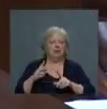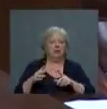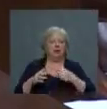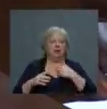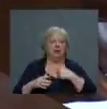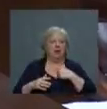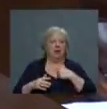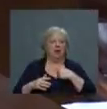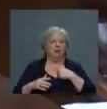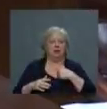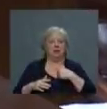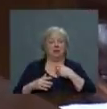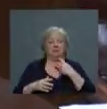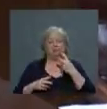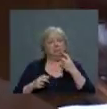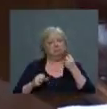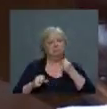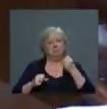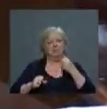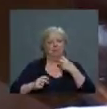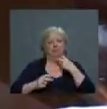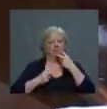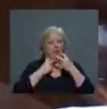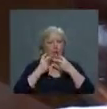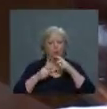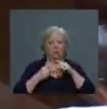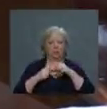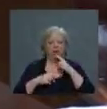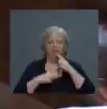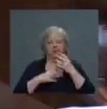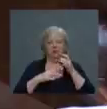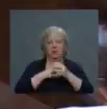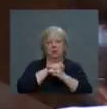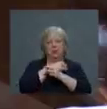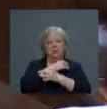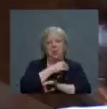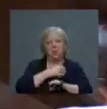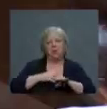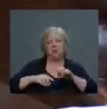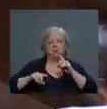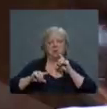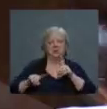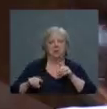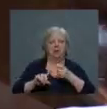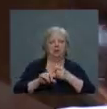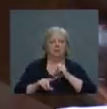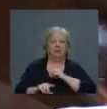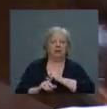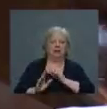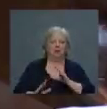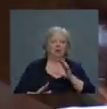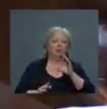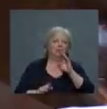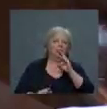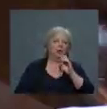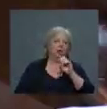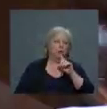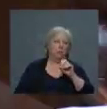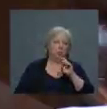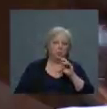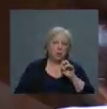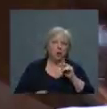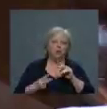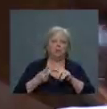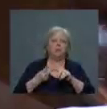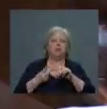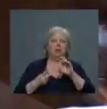I was fairly vocal about the poor response of Senator Bozeman Cotton and Representative